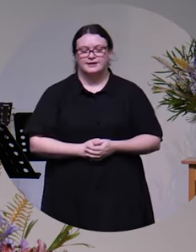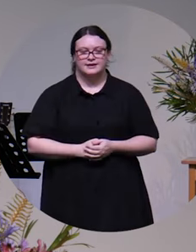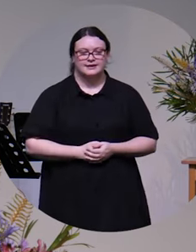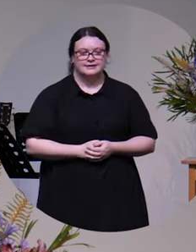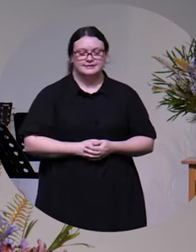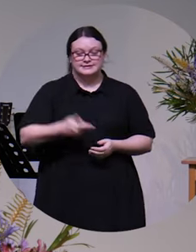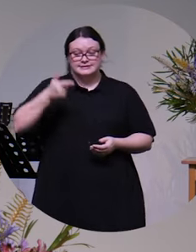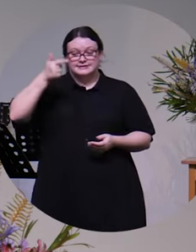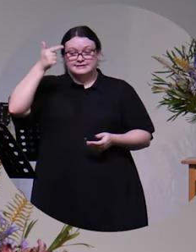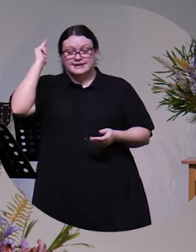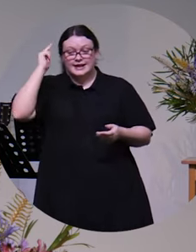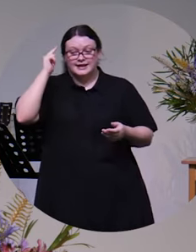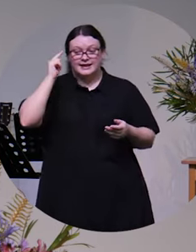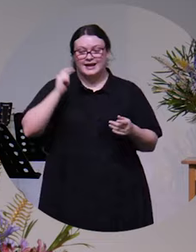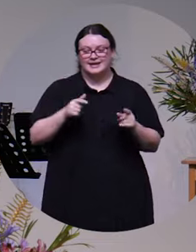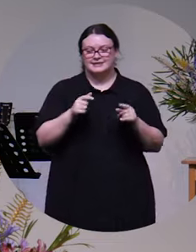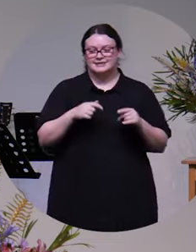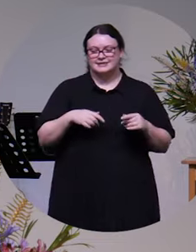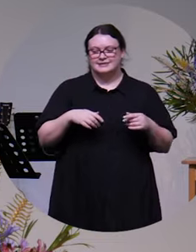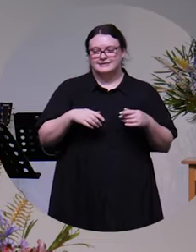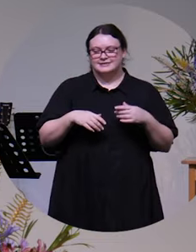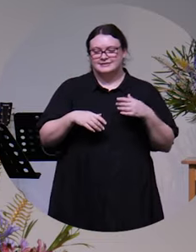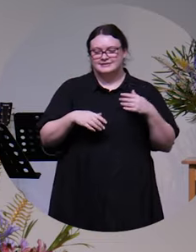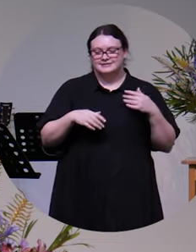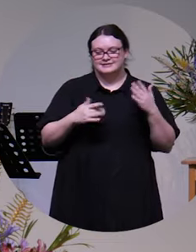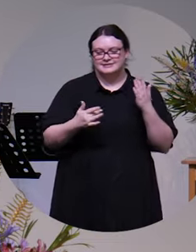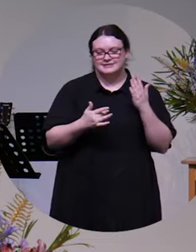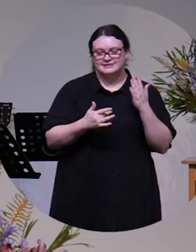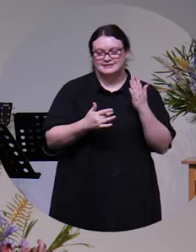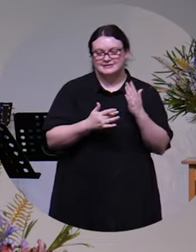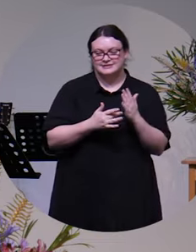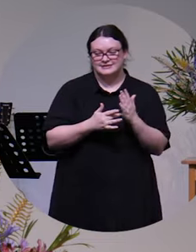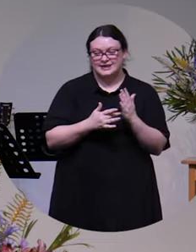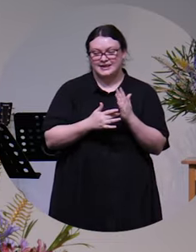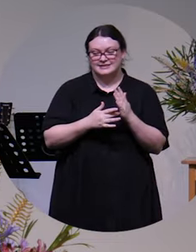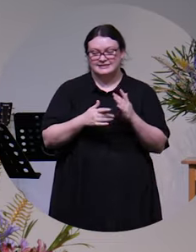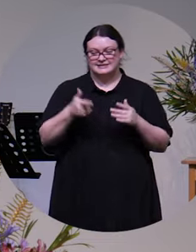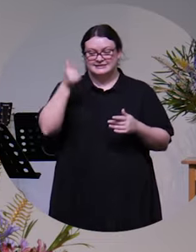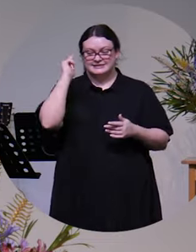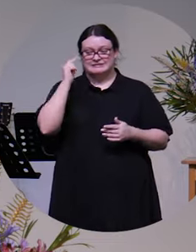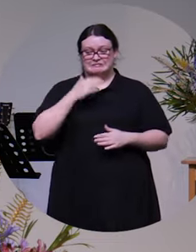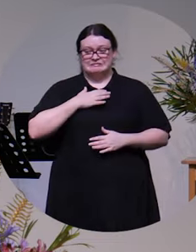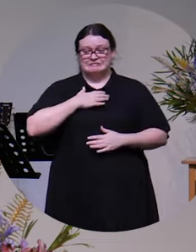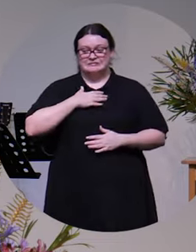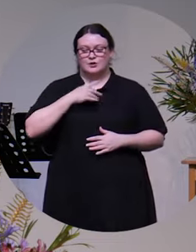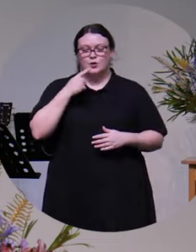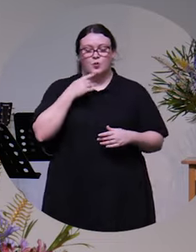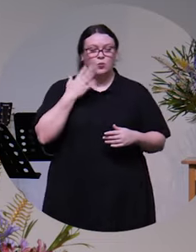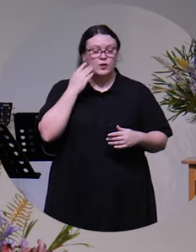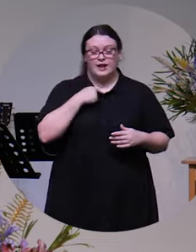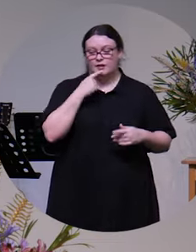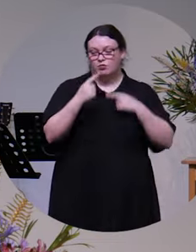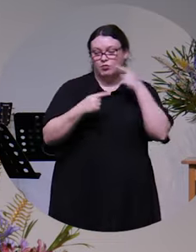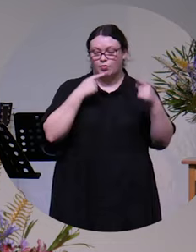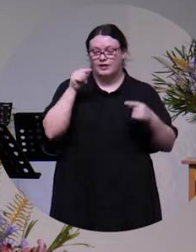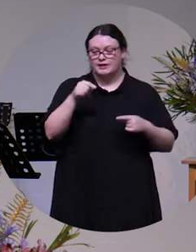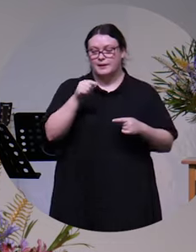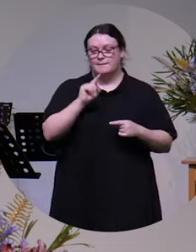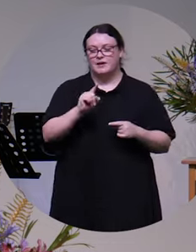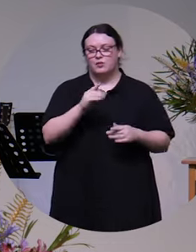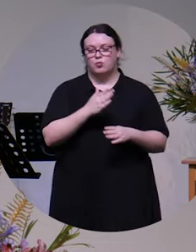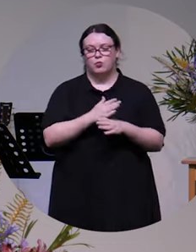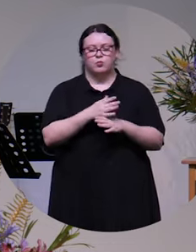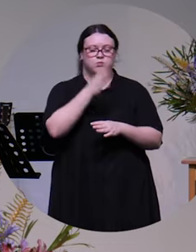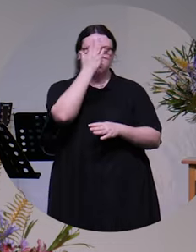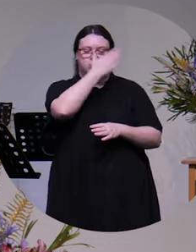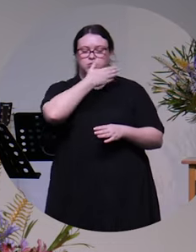12 students. For the Hebrew writers of Genesis and the Greek writers of John's Gospel, the two readings we've